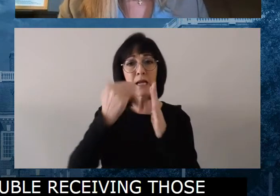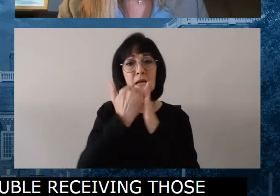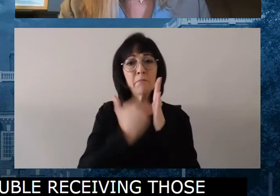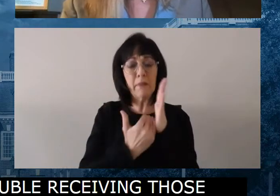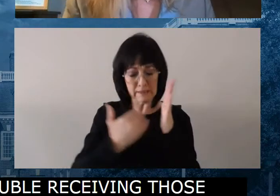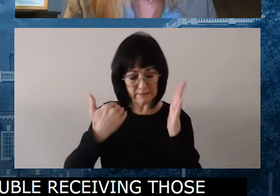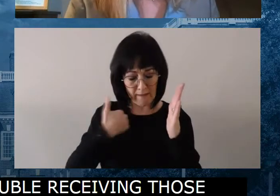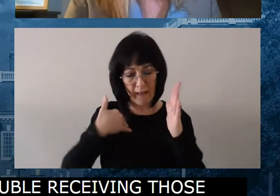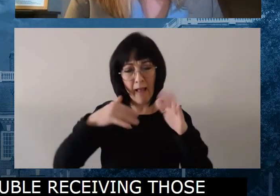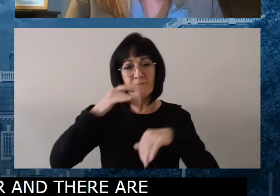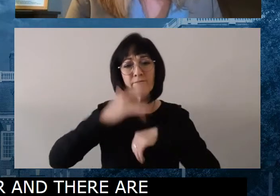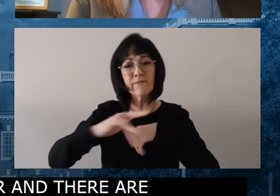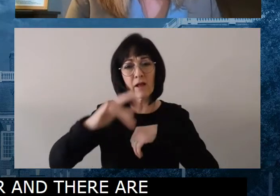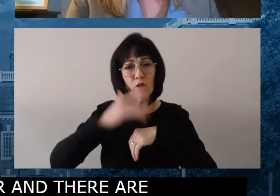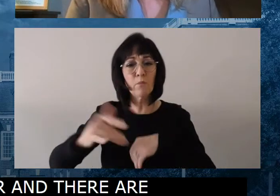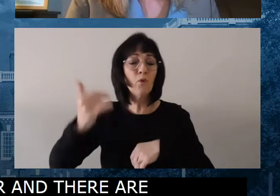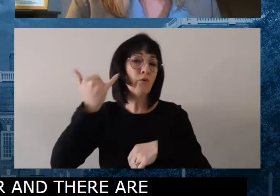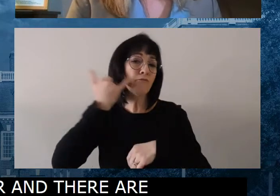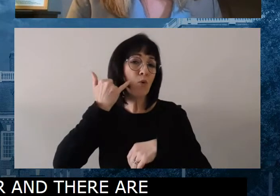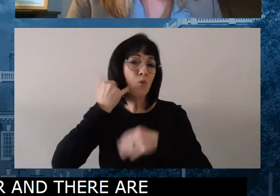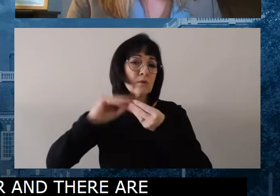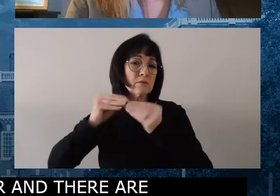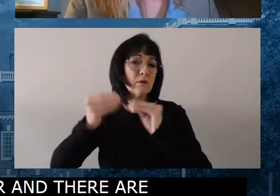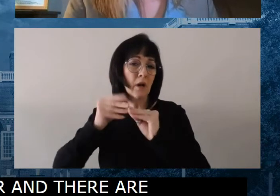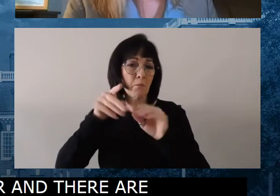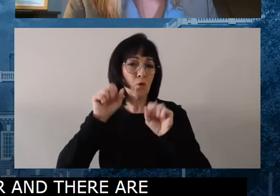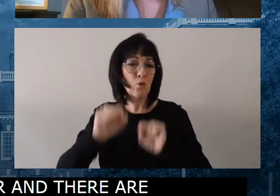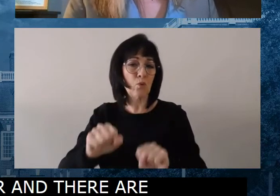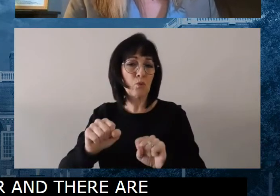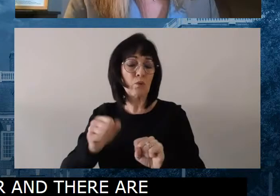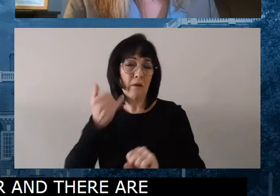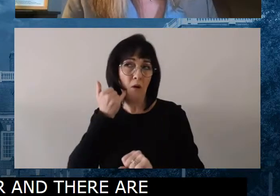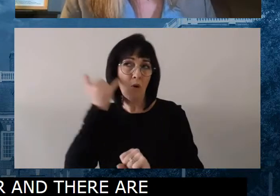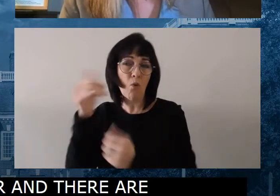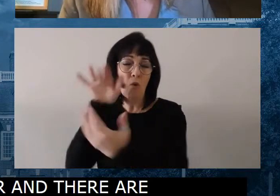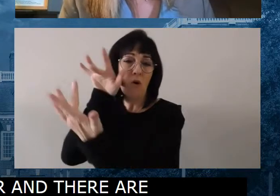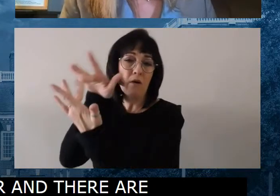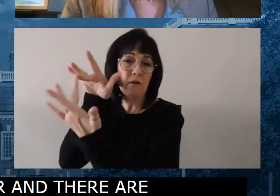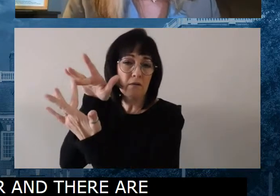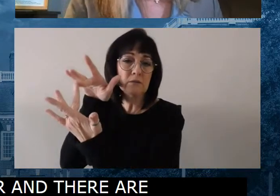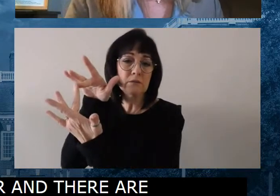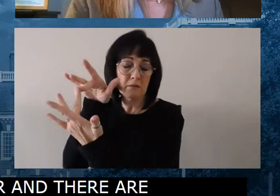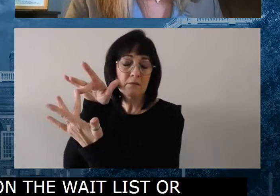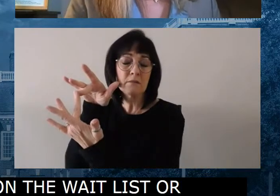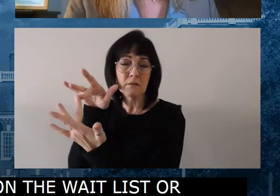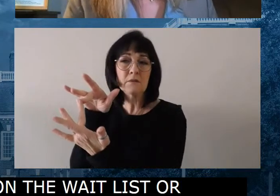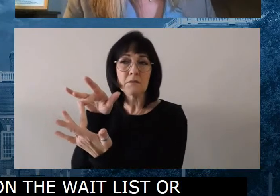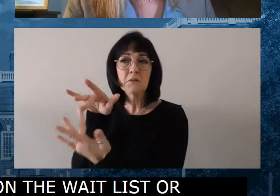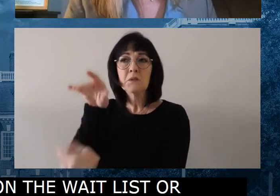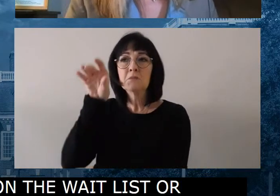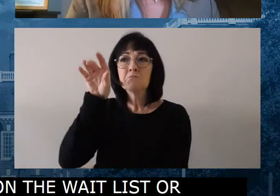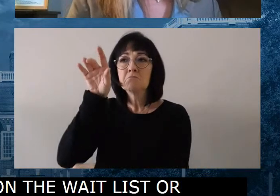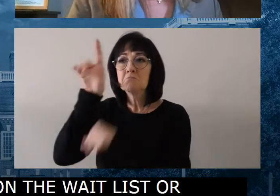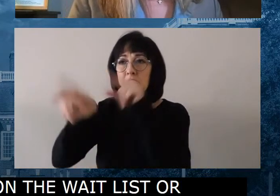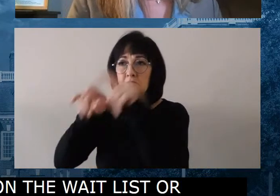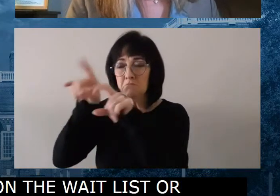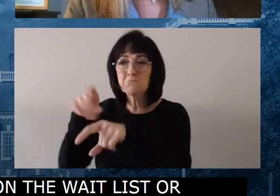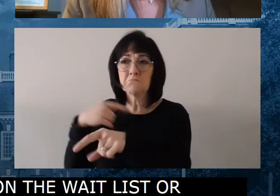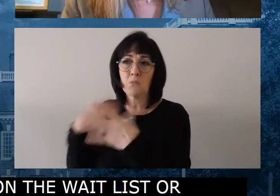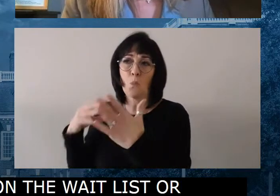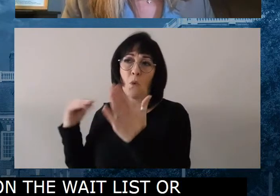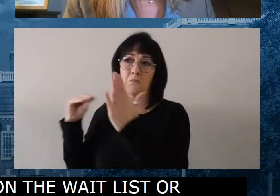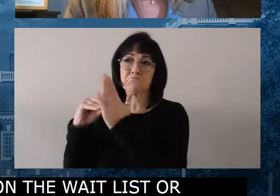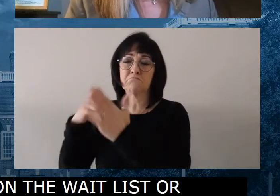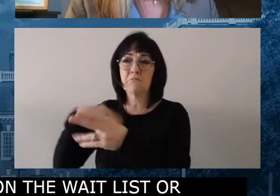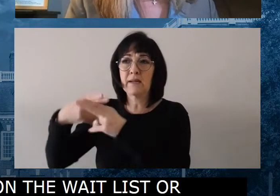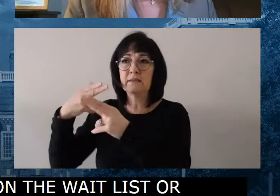appointments. Let me shift gears and just briefly talk about some updated guidance on schools. So CDC last